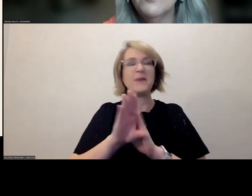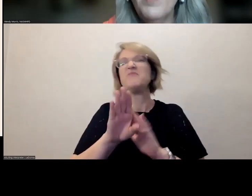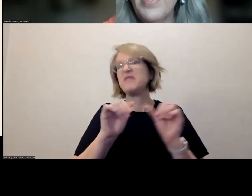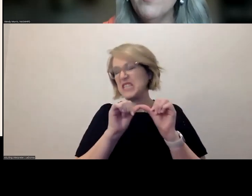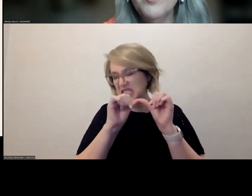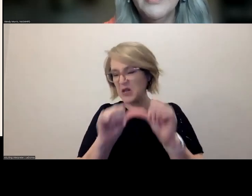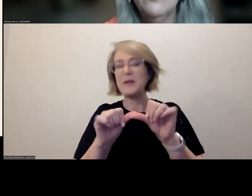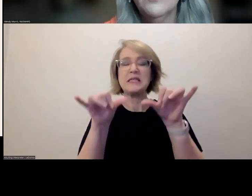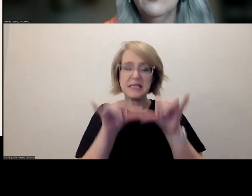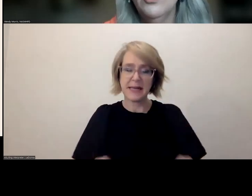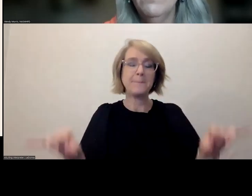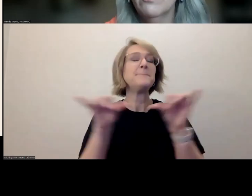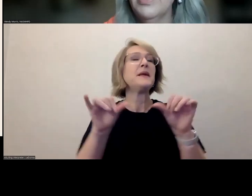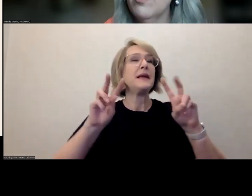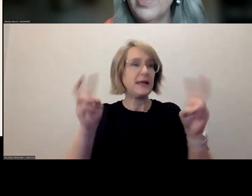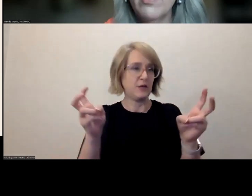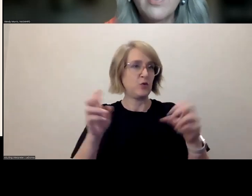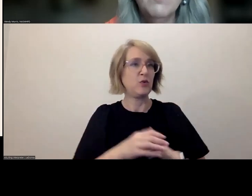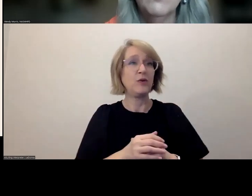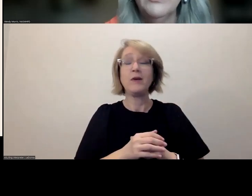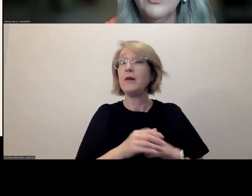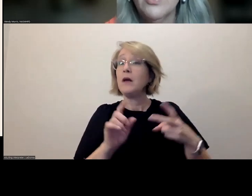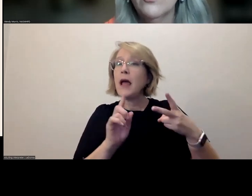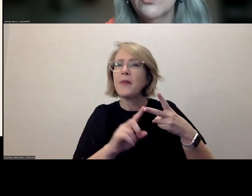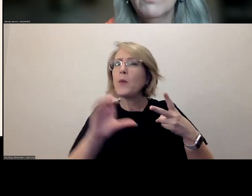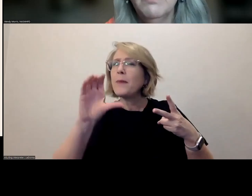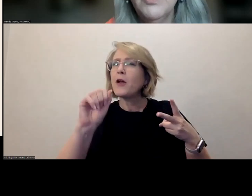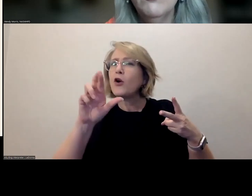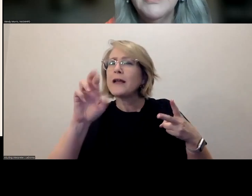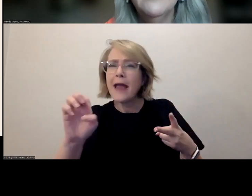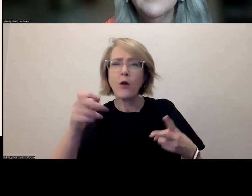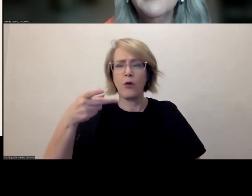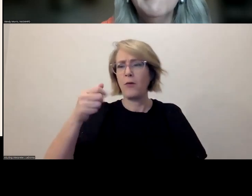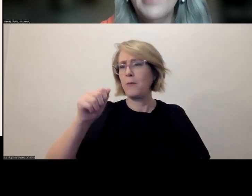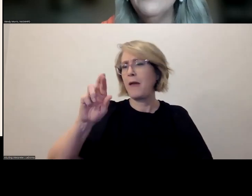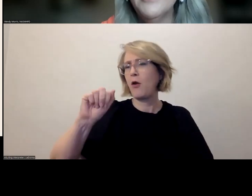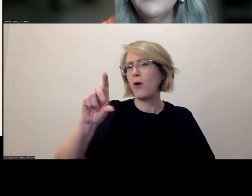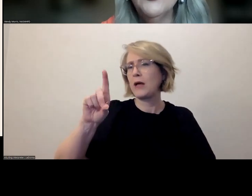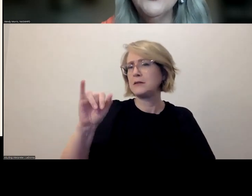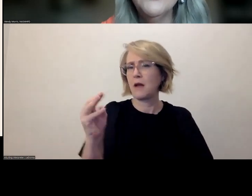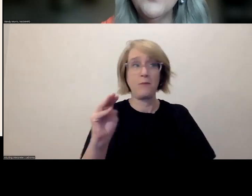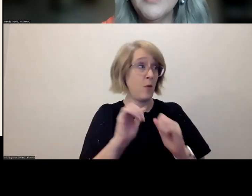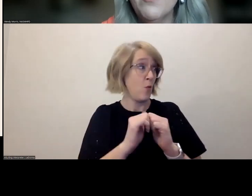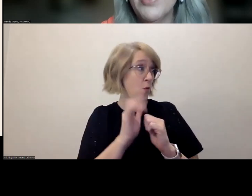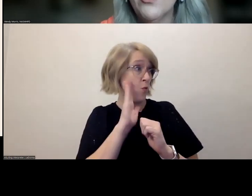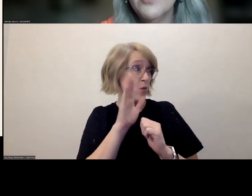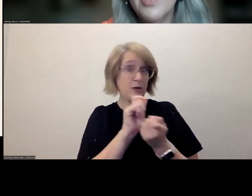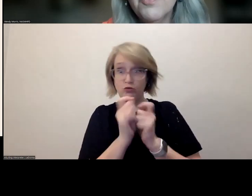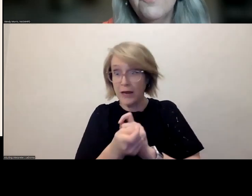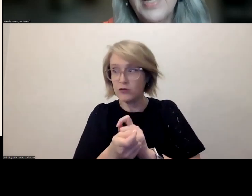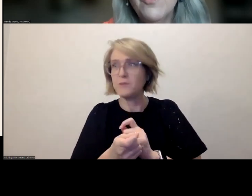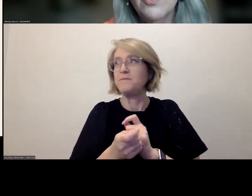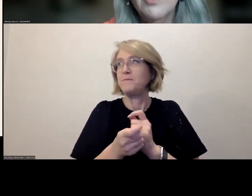And there's a palpable interest in shifting our care paradigm and reaching underserved communities. And it's just so exciting, There